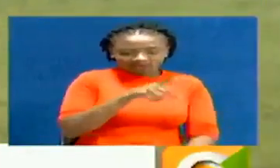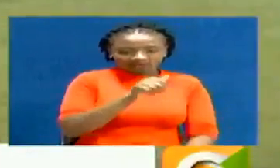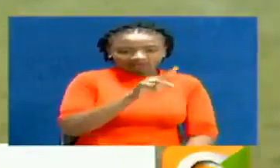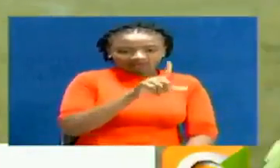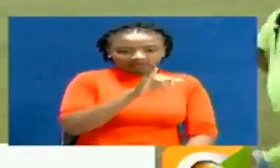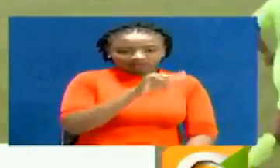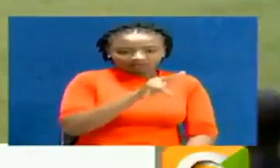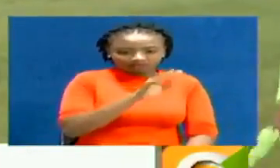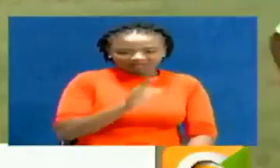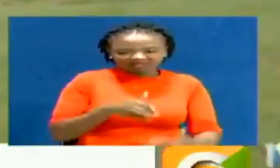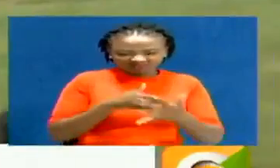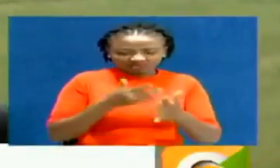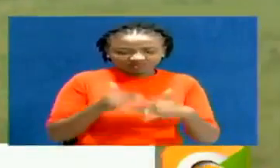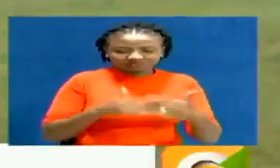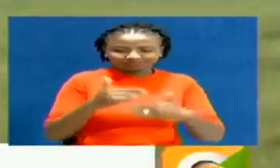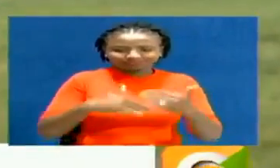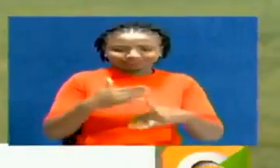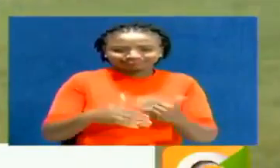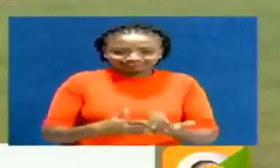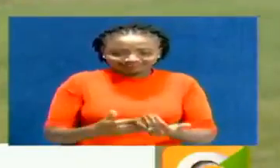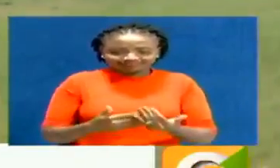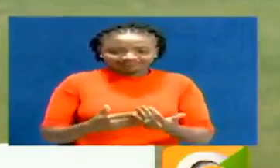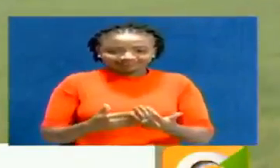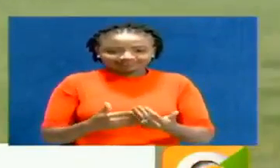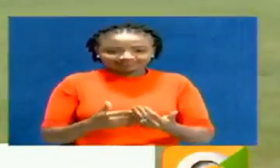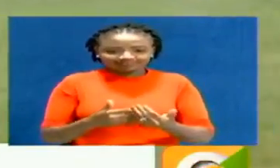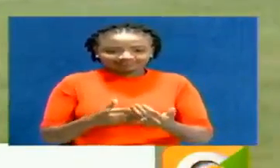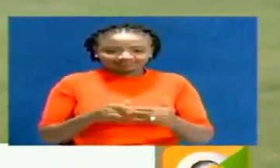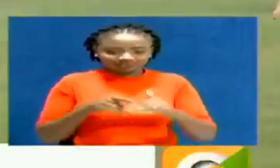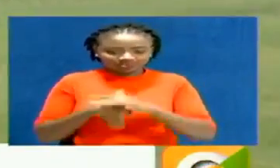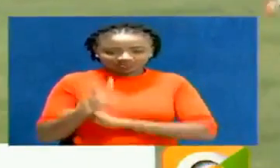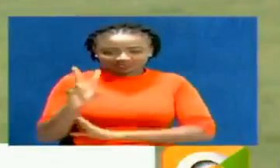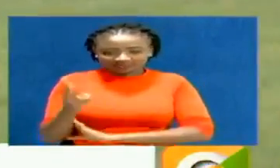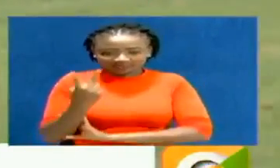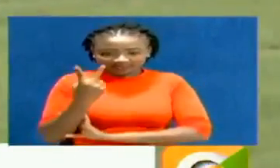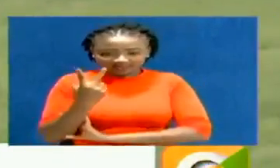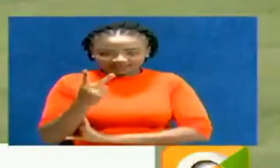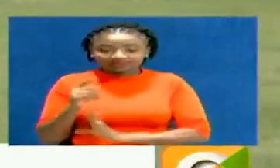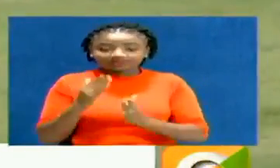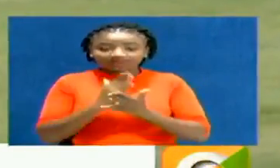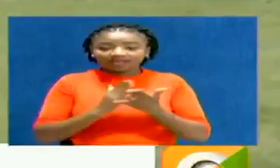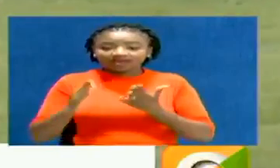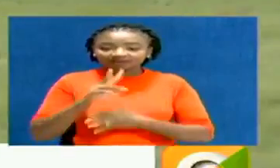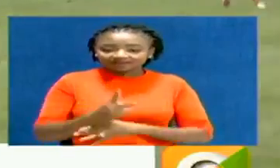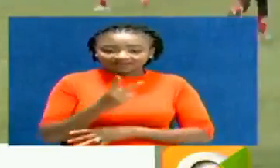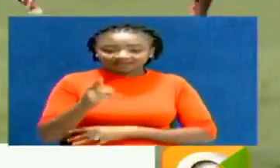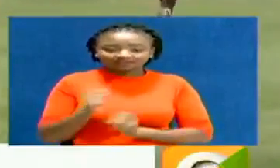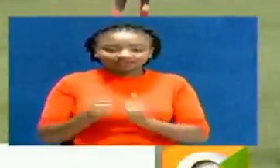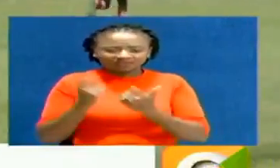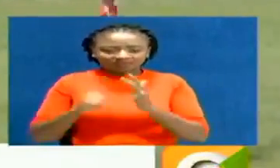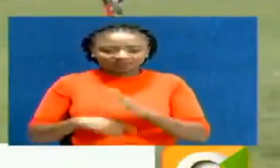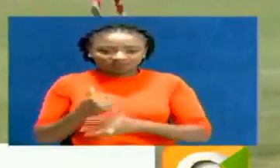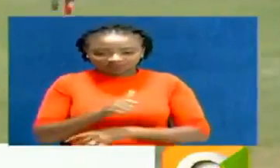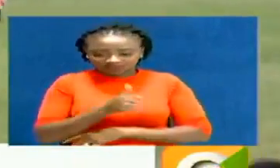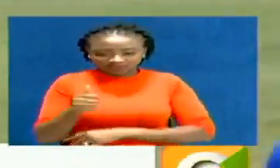Mathiache. But it fell into the path of Diana Washera, who scored their second. In the second half, Laventine Lehemo